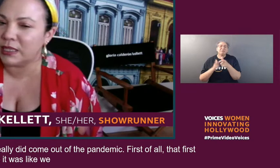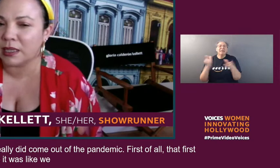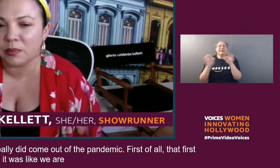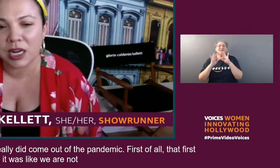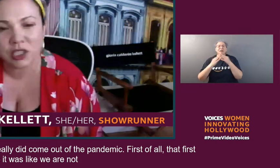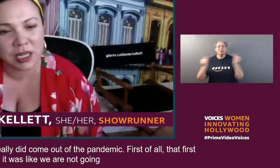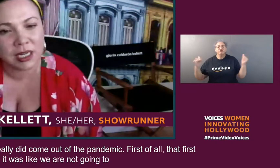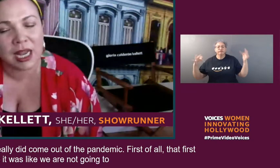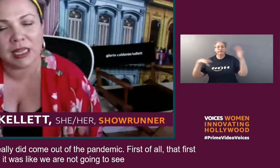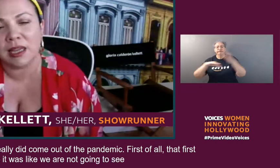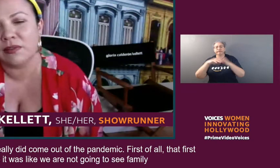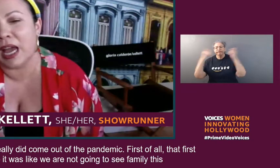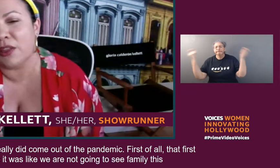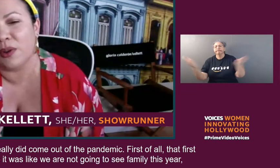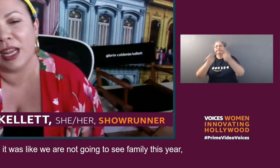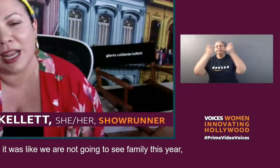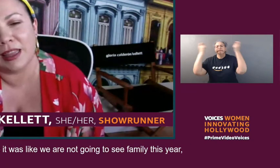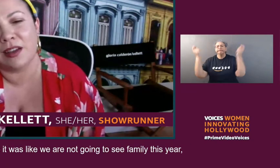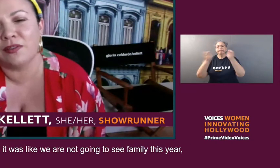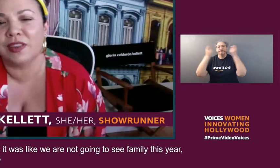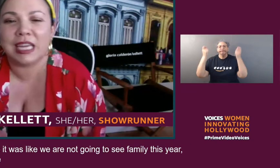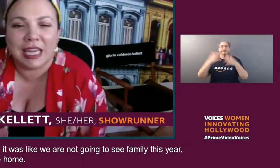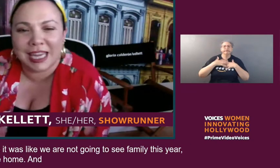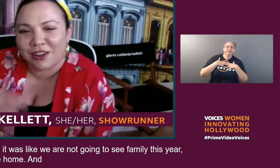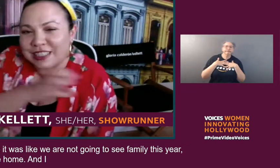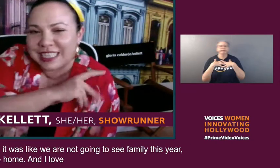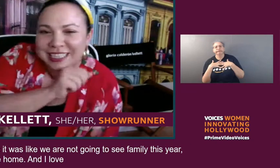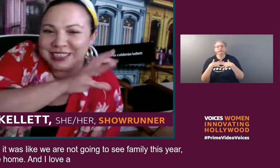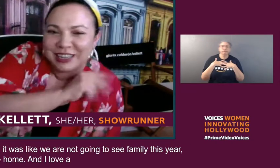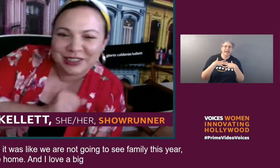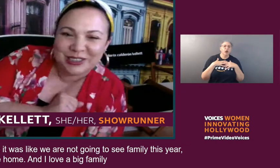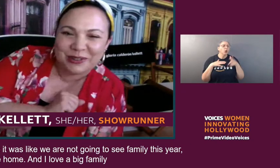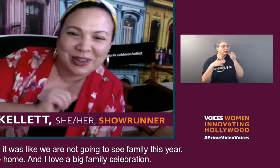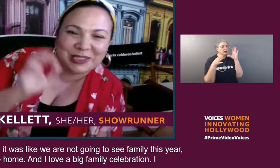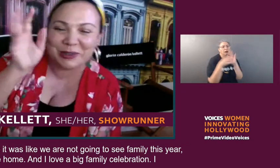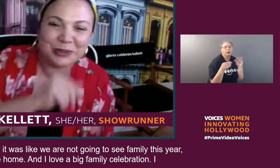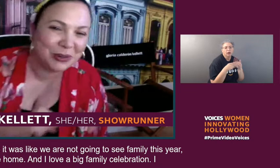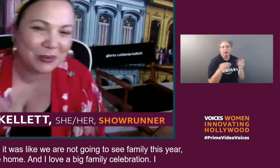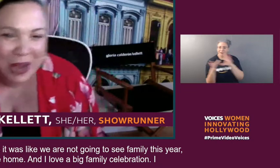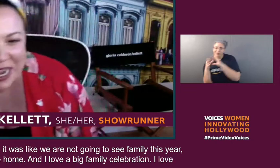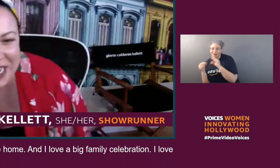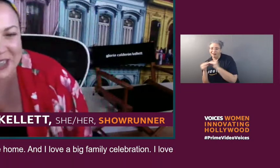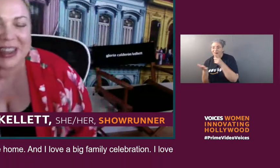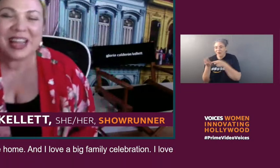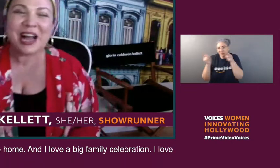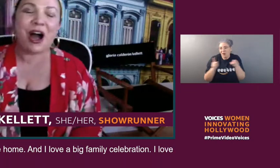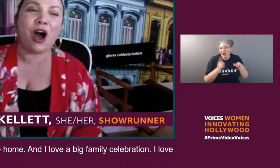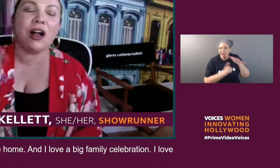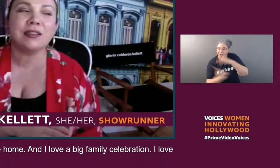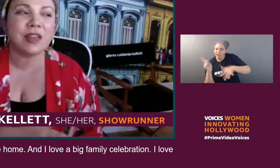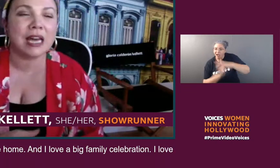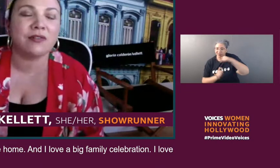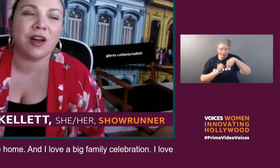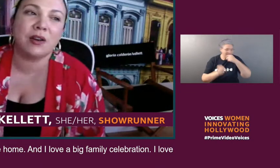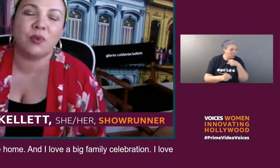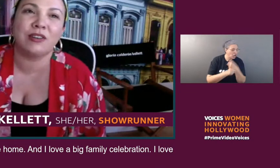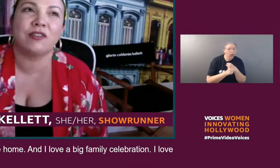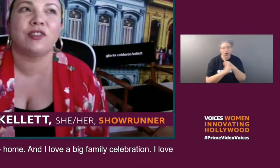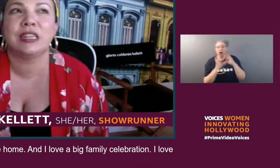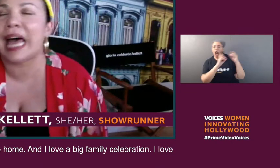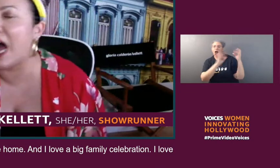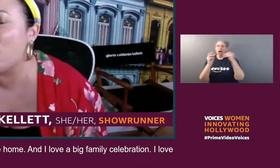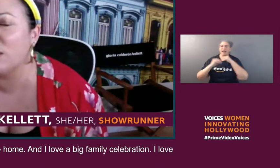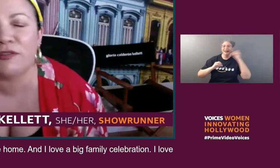love a big family celebration. I love gathering. I love the kiki on the side, telling the stories and who's doing what and all of that